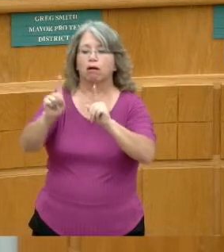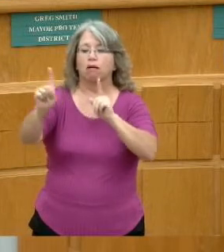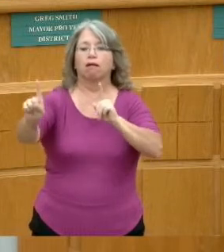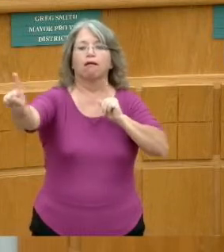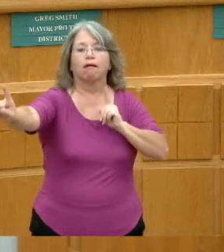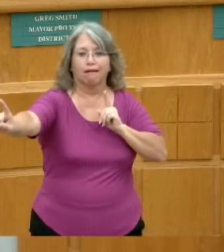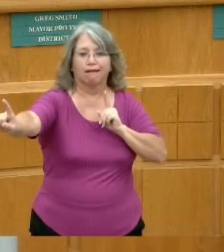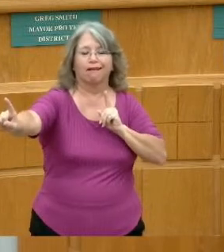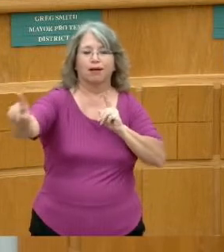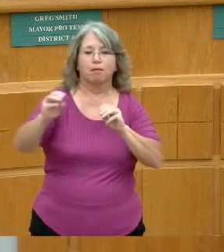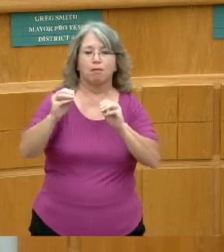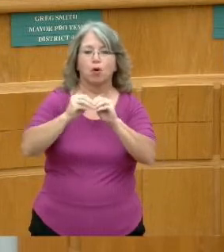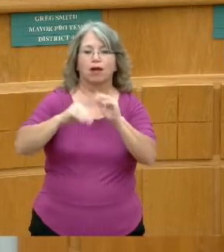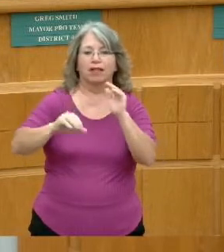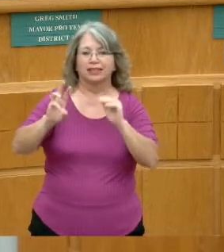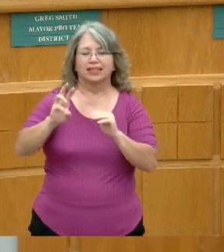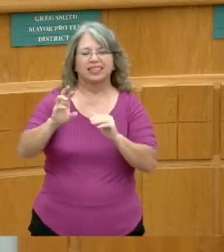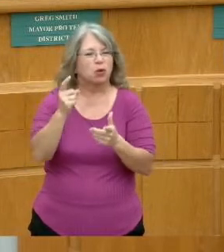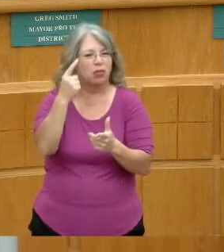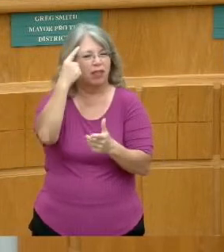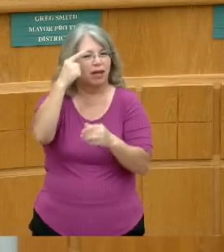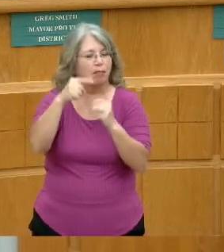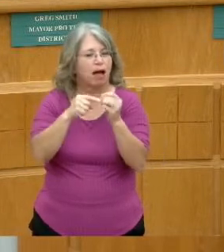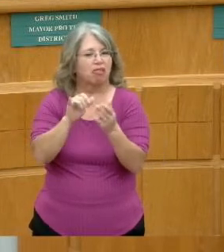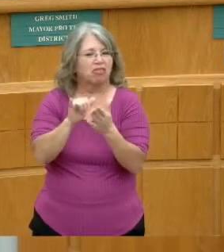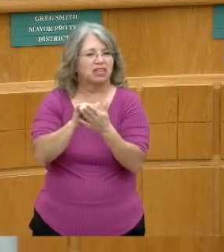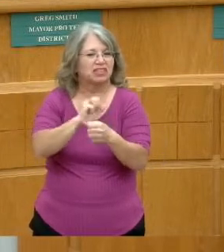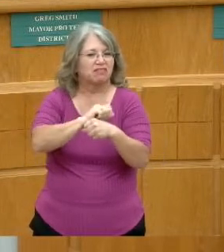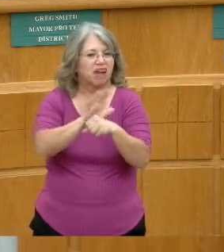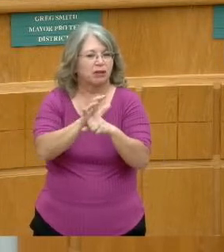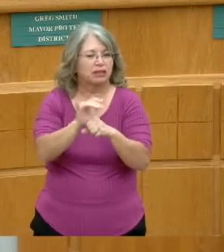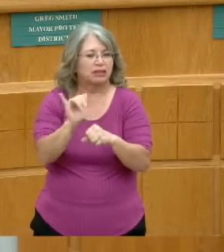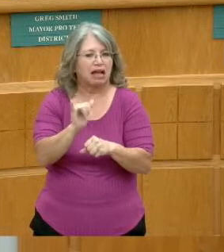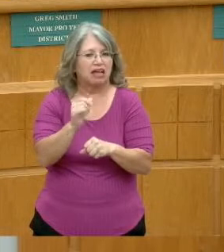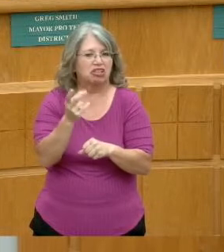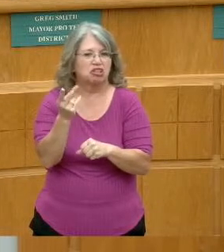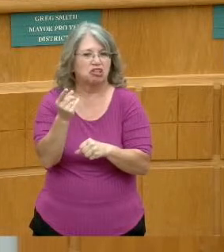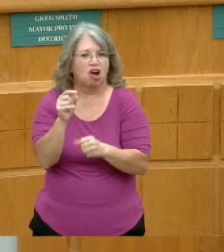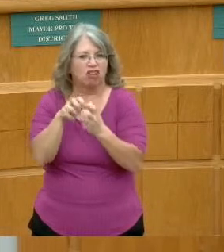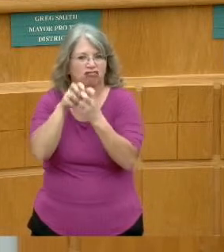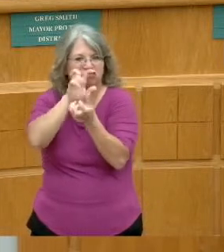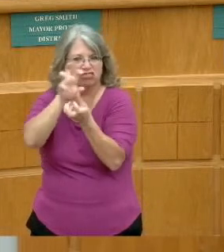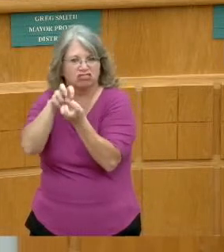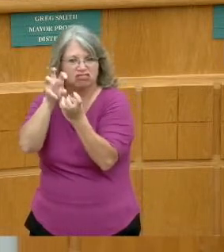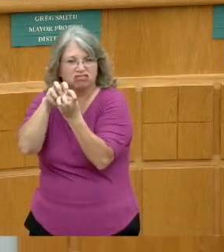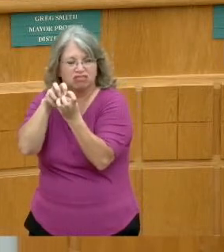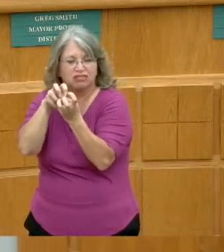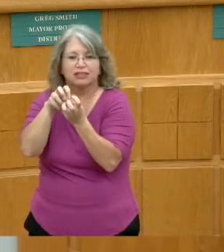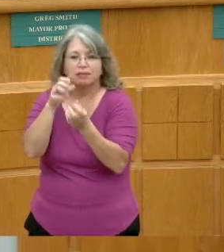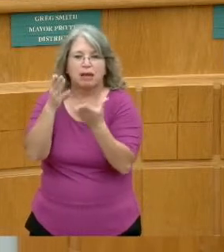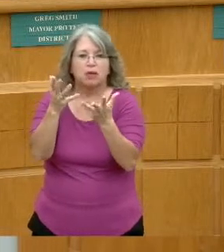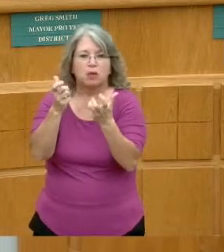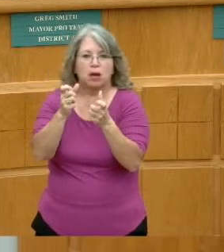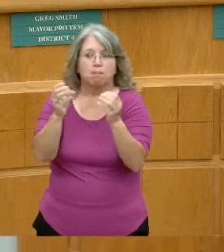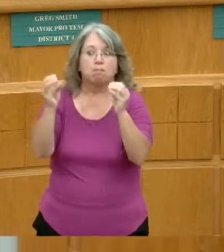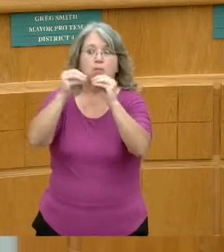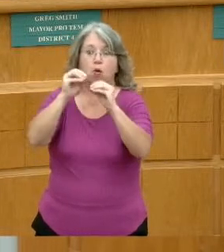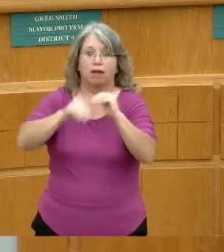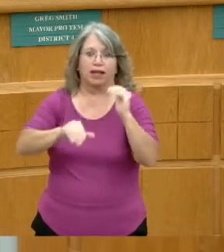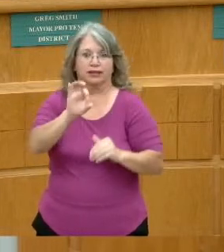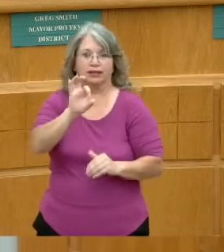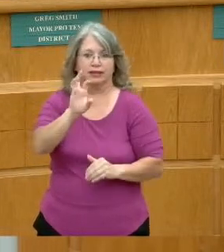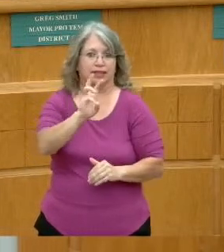a dog that's snarling at you? Probably more than 1 inch past 6 feet. And that's a good way to treat your social distancing.